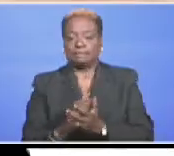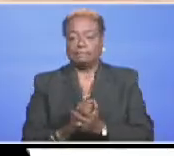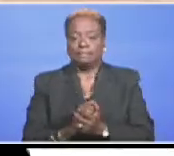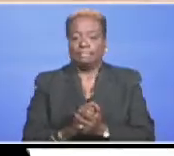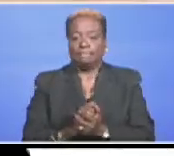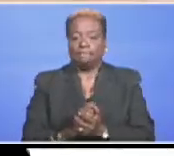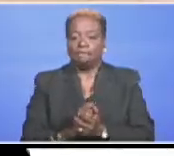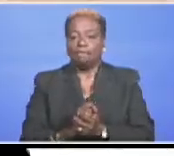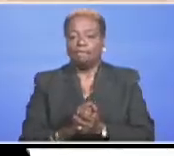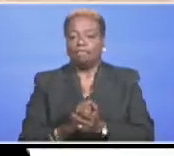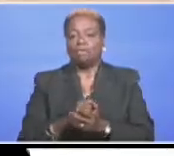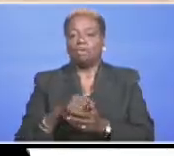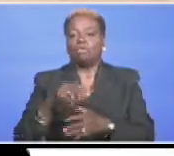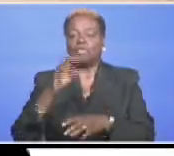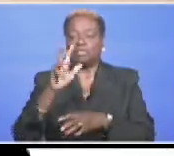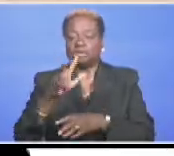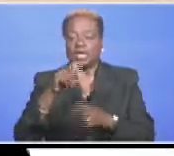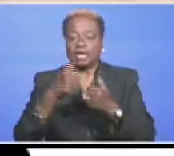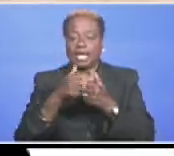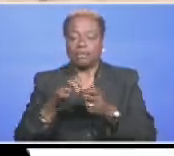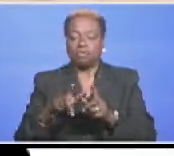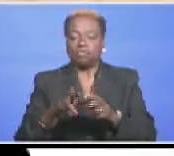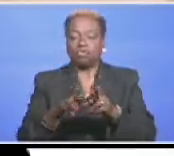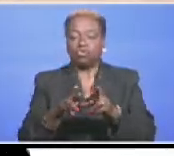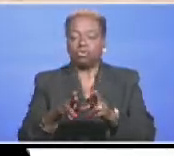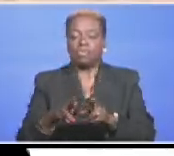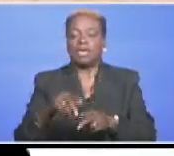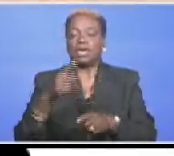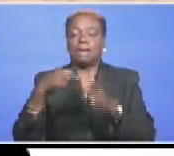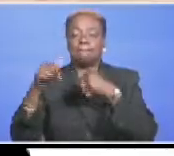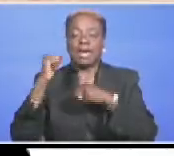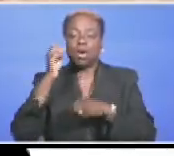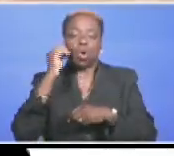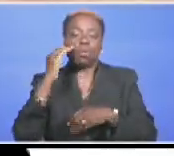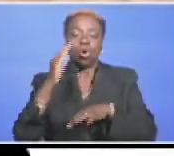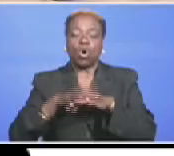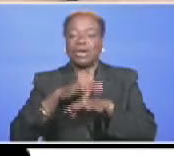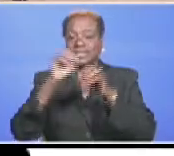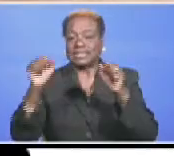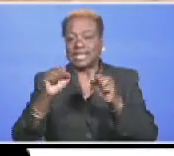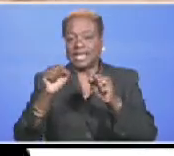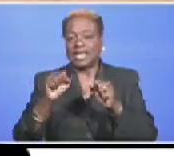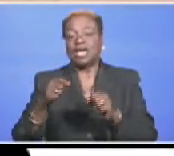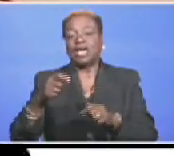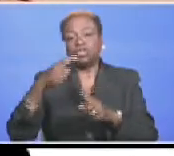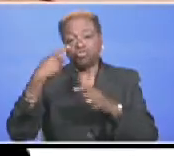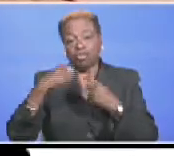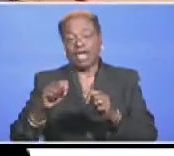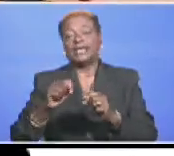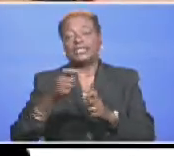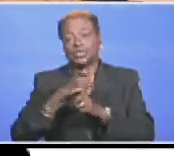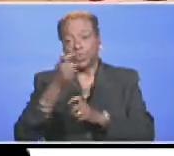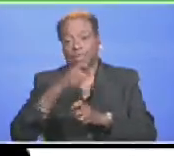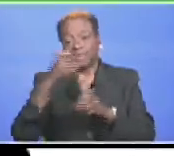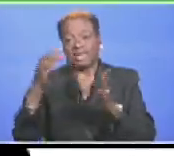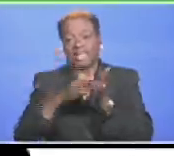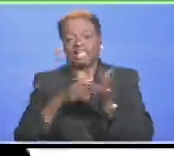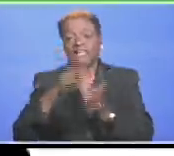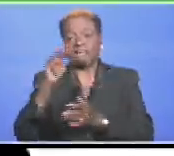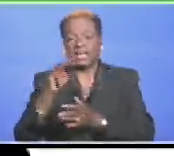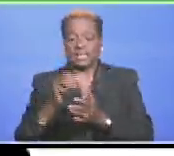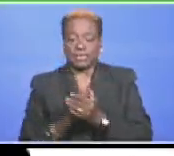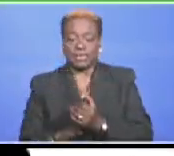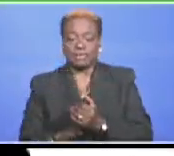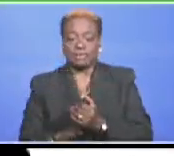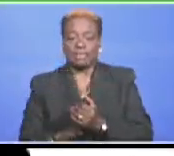their 3-game road trip. The Sun returning home on Saturday, trying to bounce back against the Minnesota Lynx.